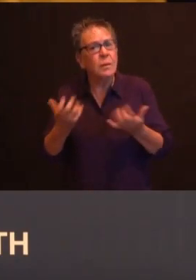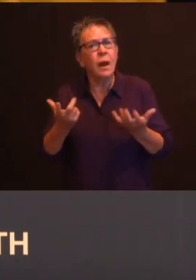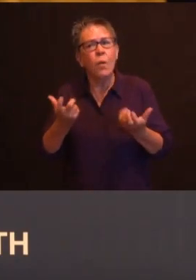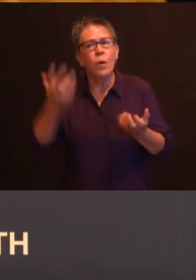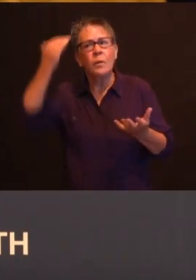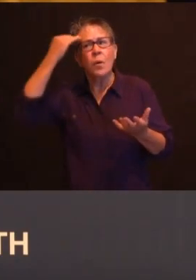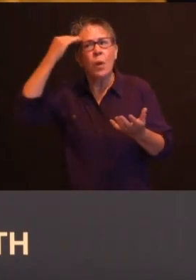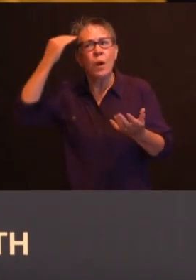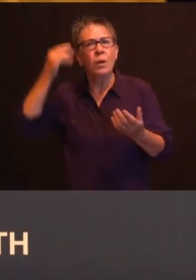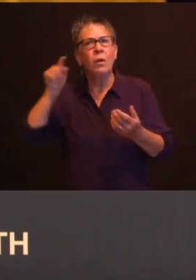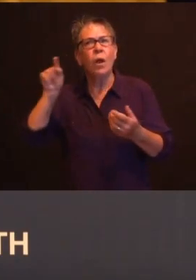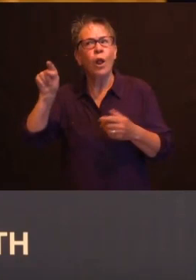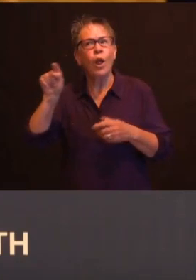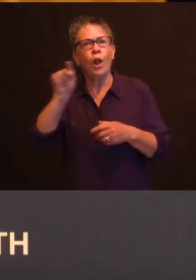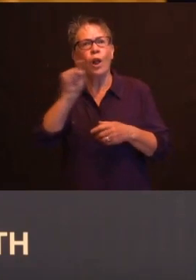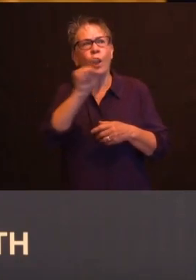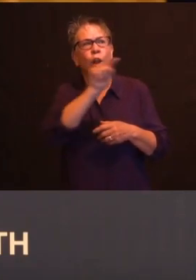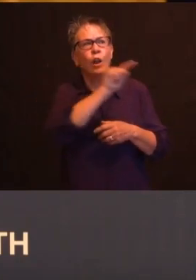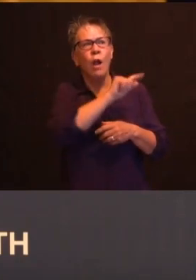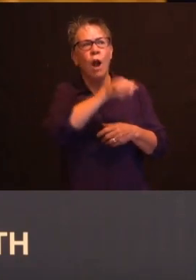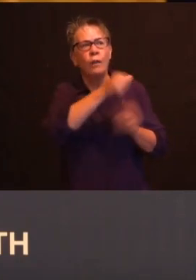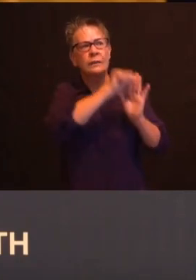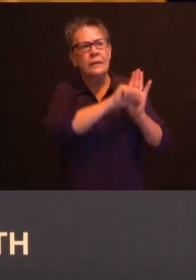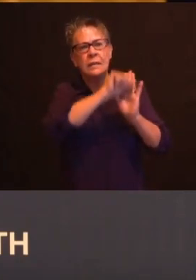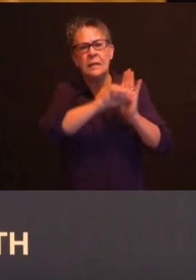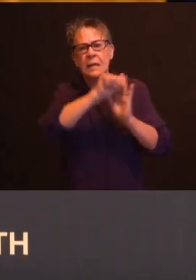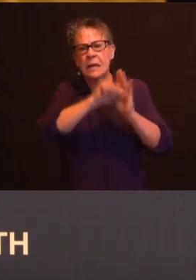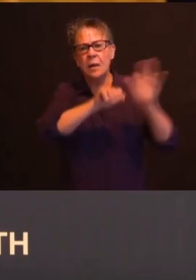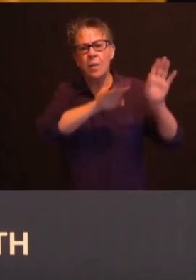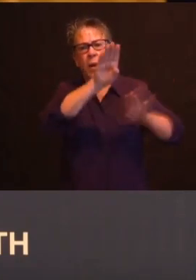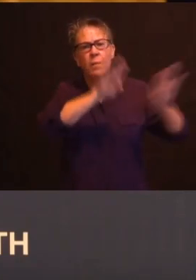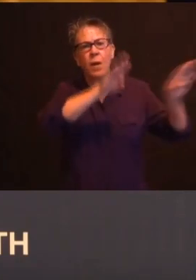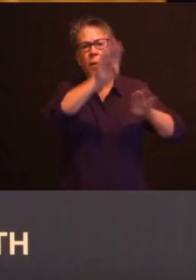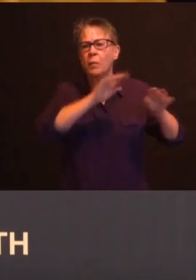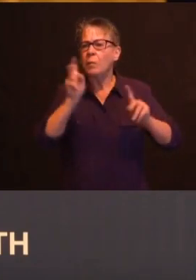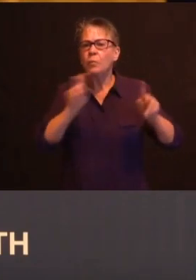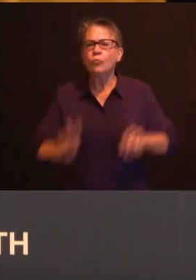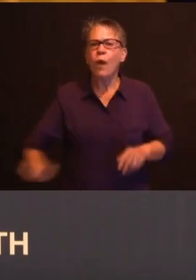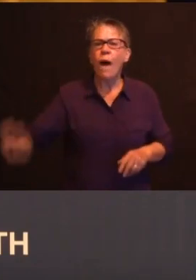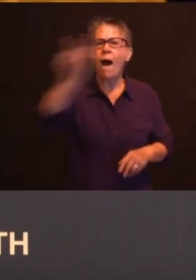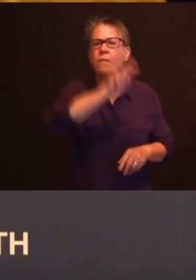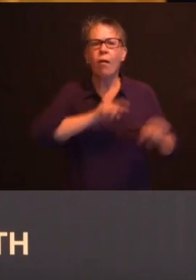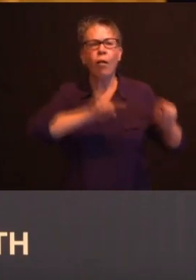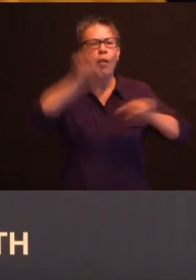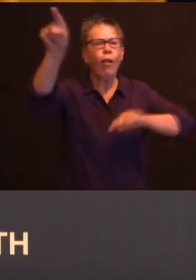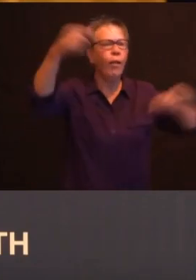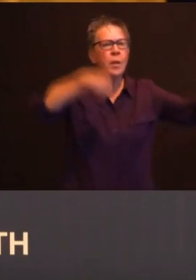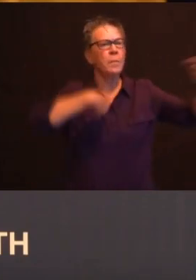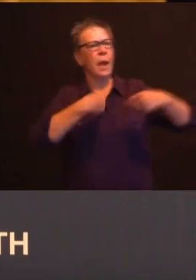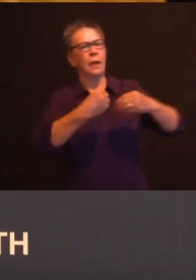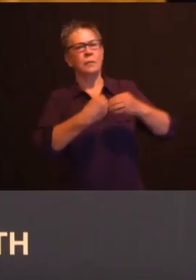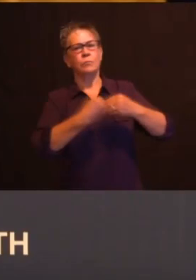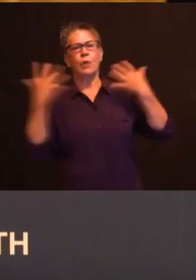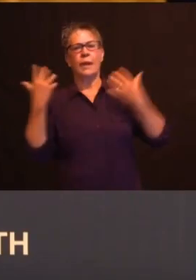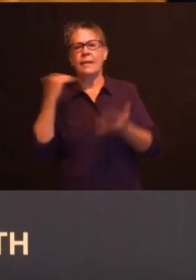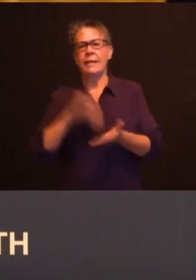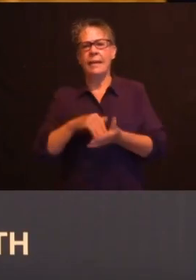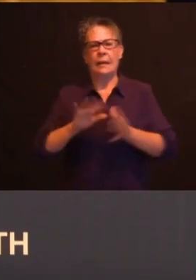to New Jersey or visiting New Jersey. We're only as strong right now as a nation as the weakest